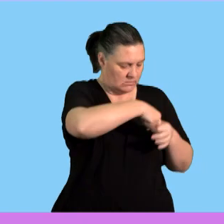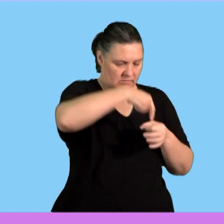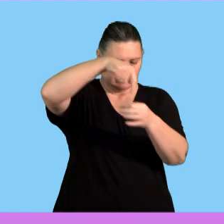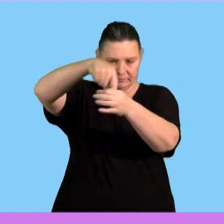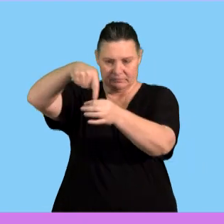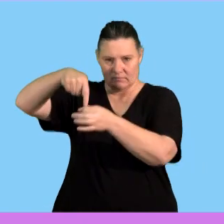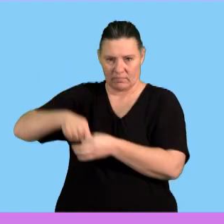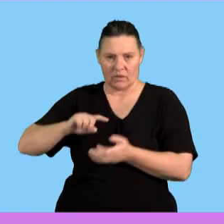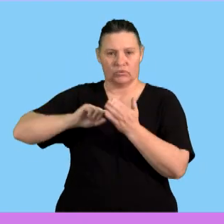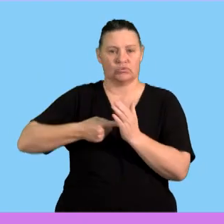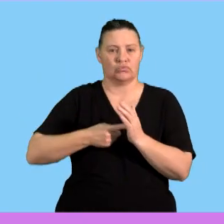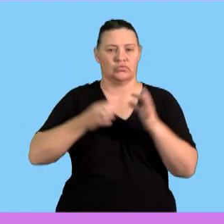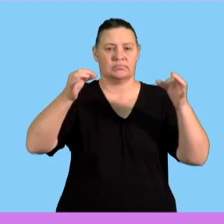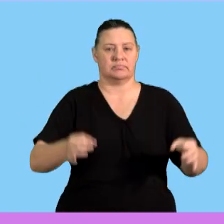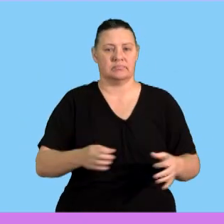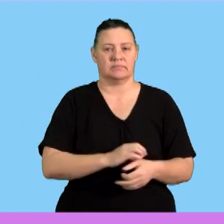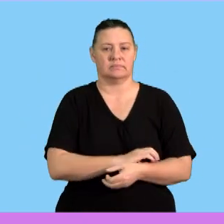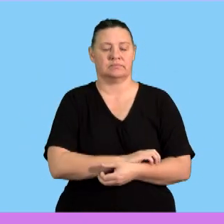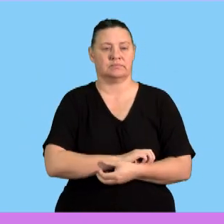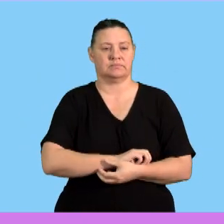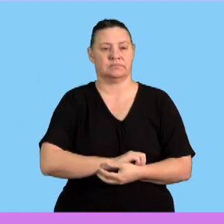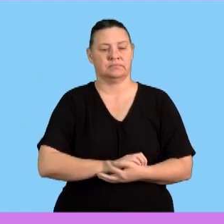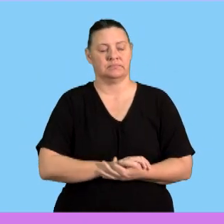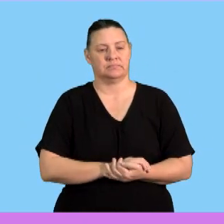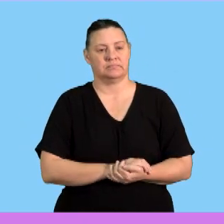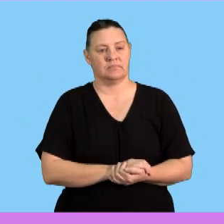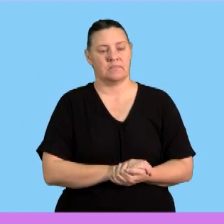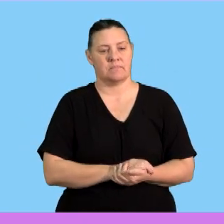wooden screws. Okay, let me write that down.